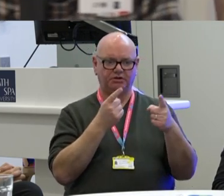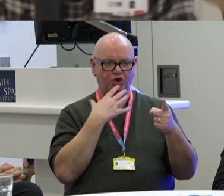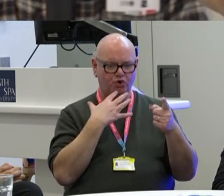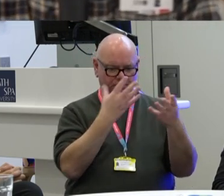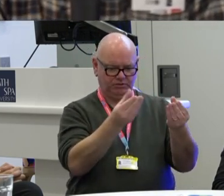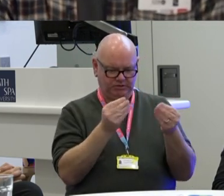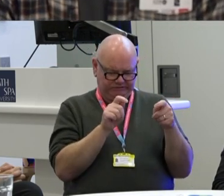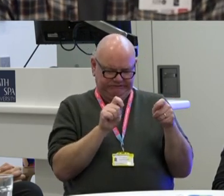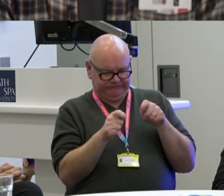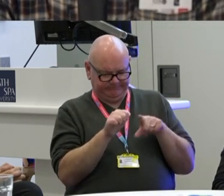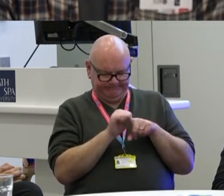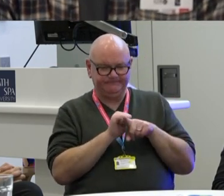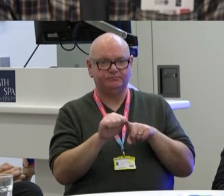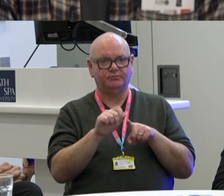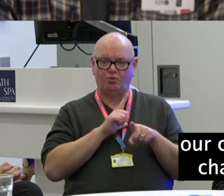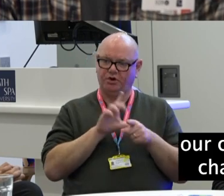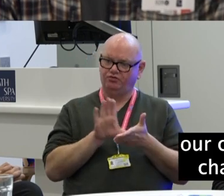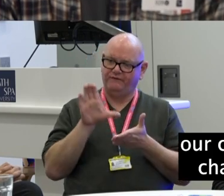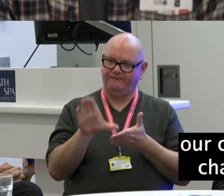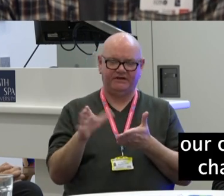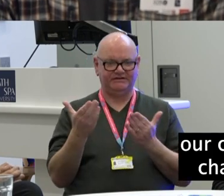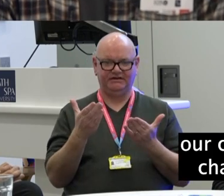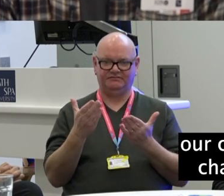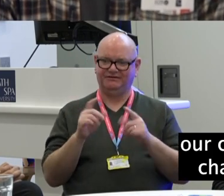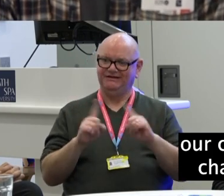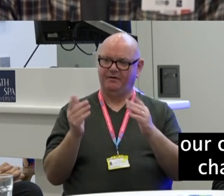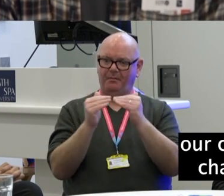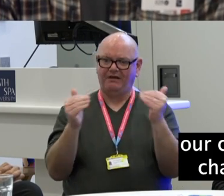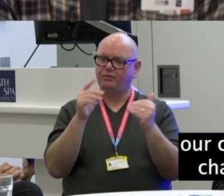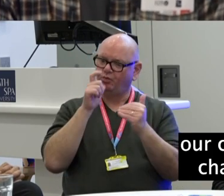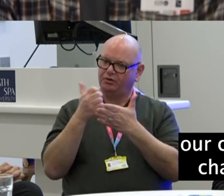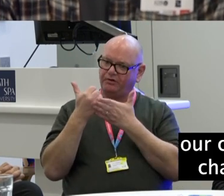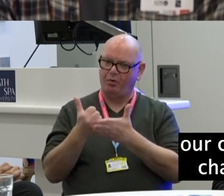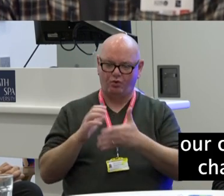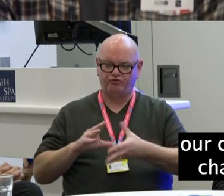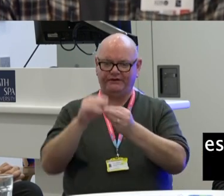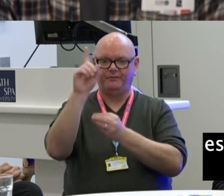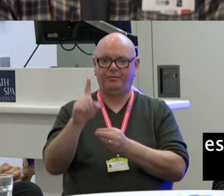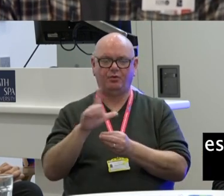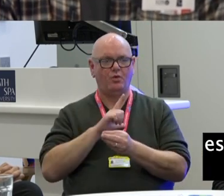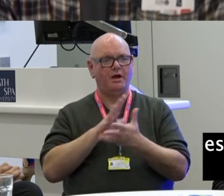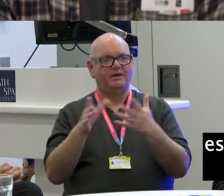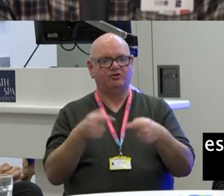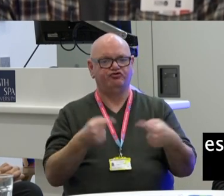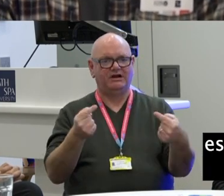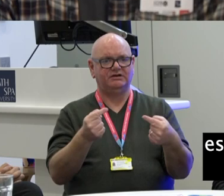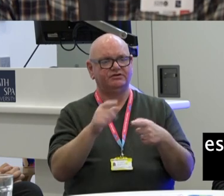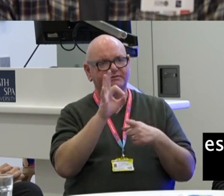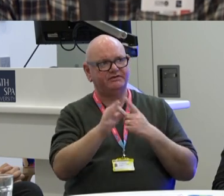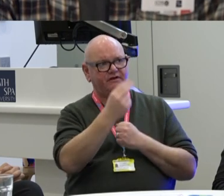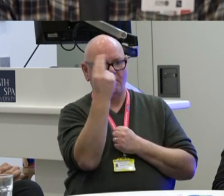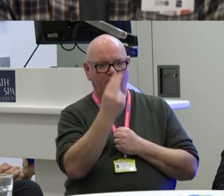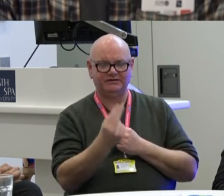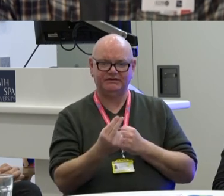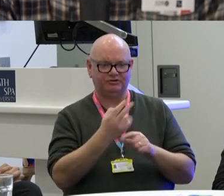by investing in platforms that support our creatives. Because actually a big challenge is that a lot of artists, especially underserved artists, don't have